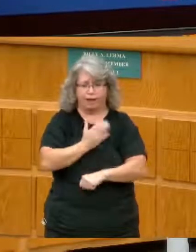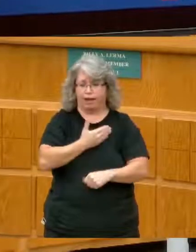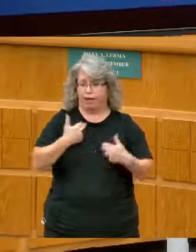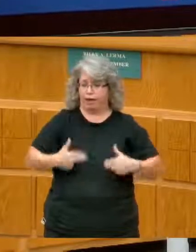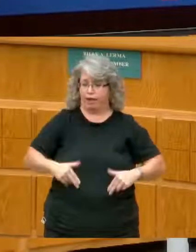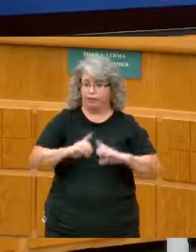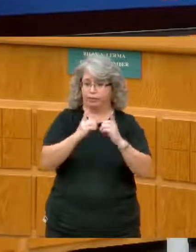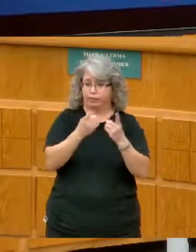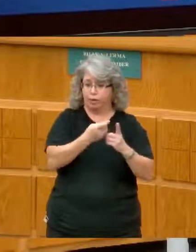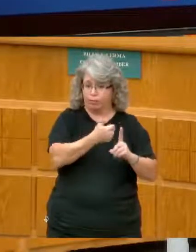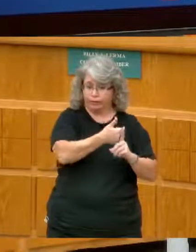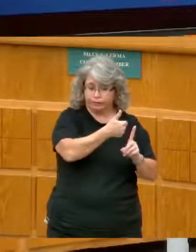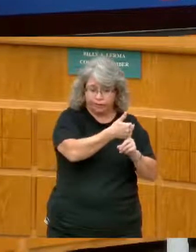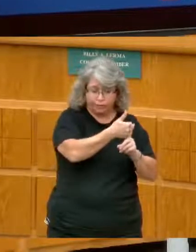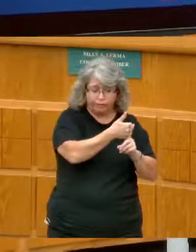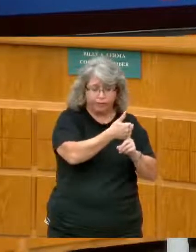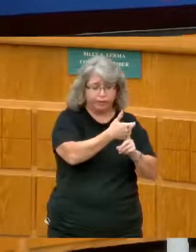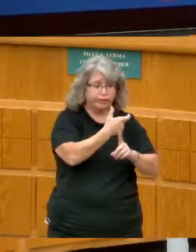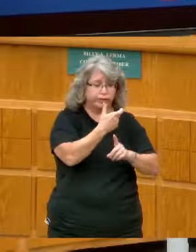has administered over